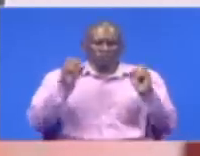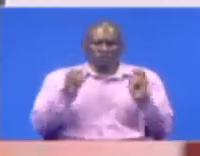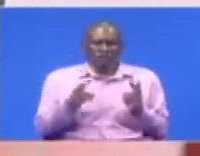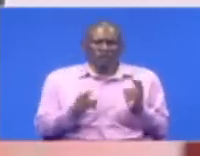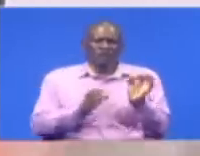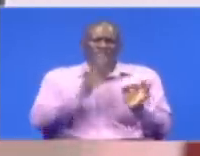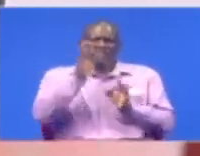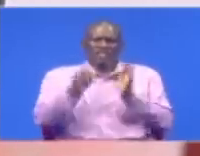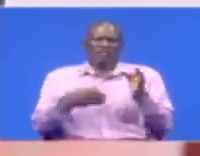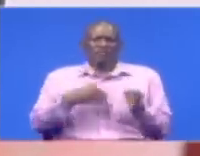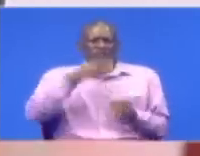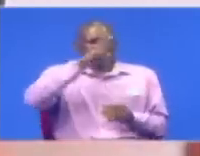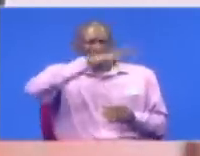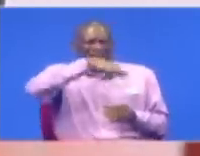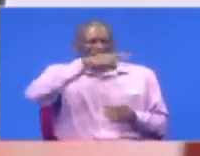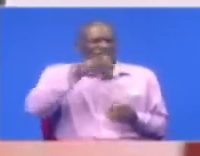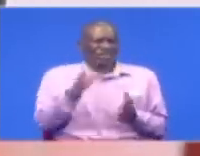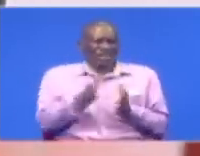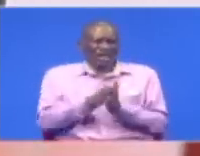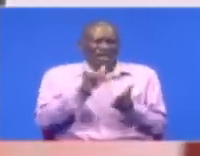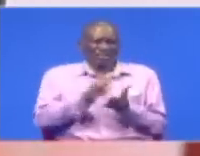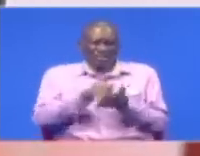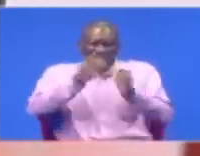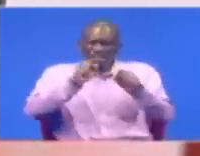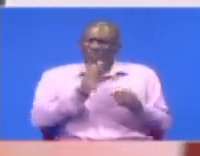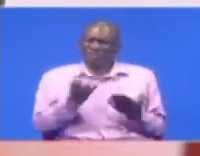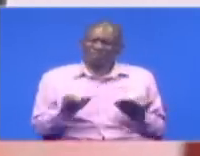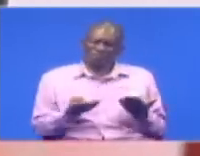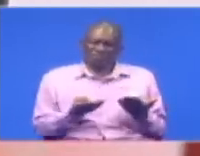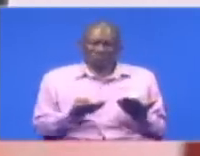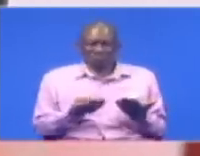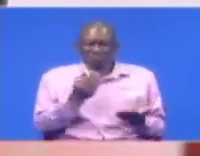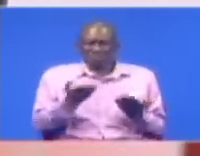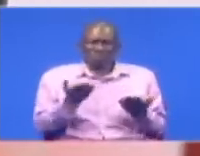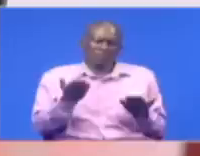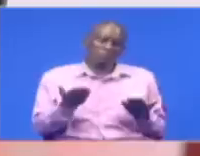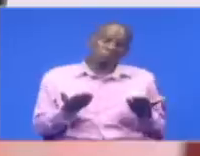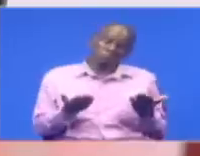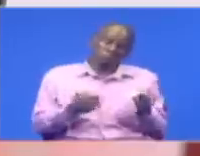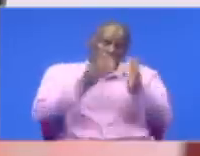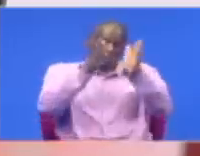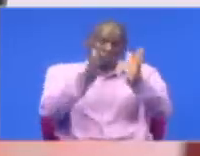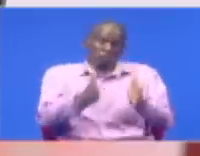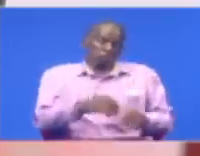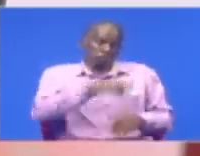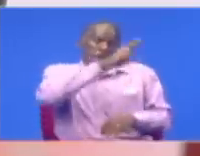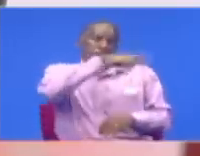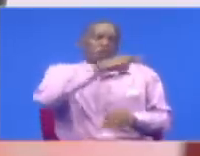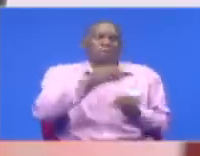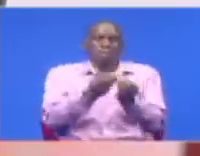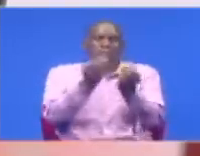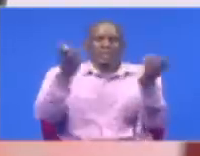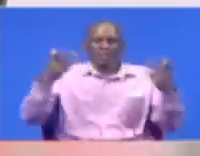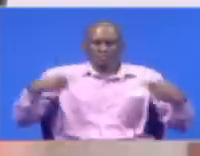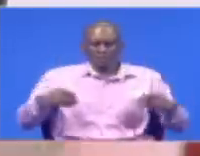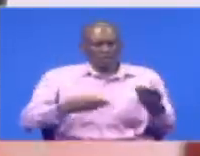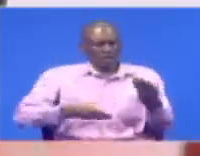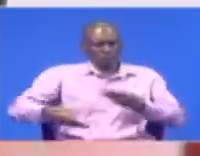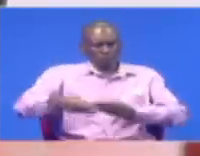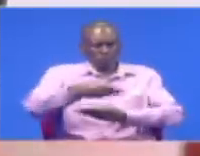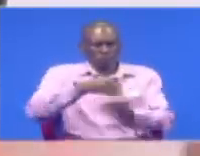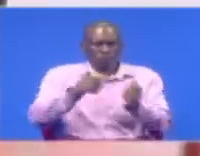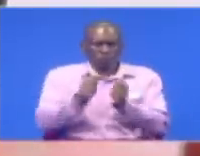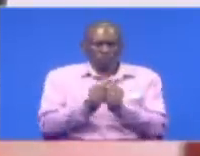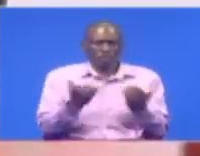If there is a perception, and that will be maybe subjective, because many people I interact with